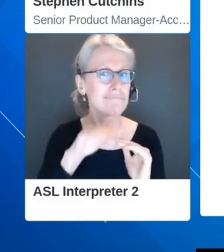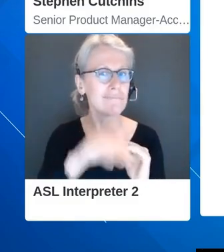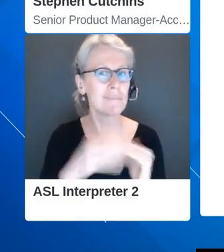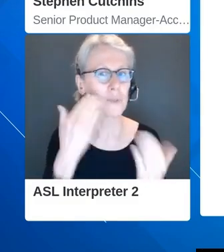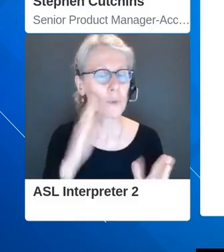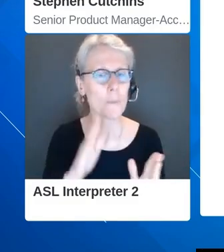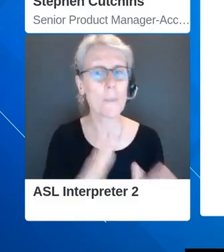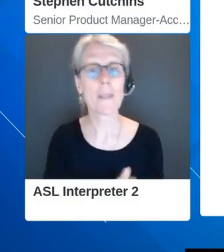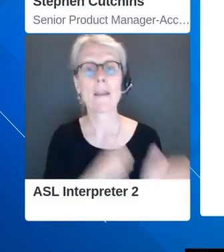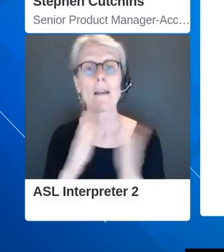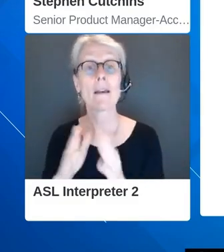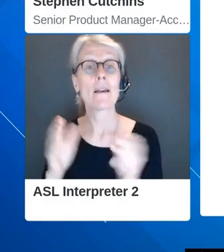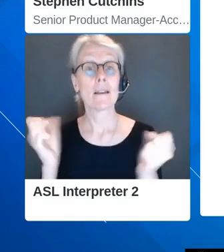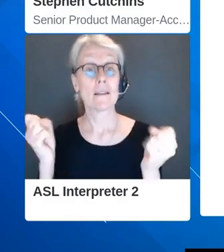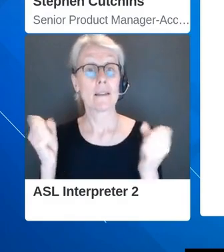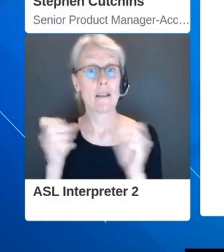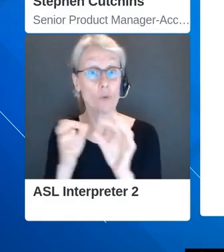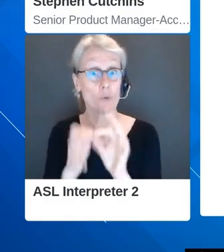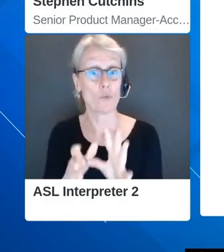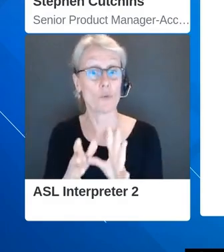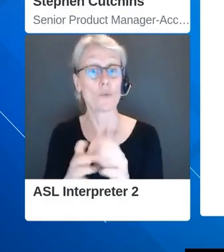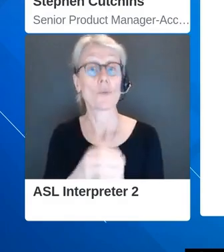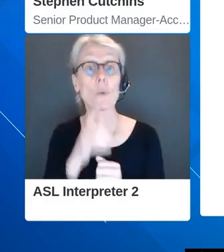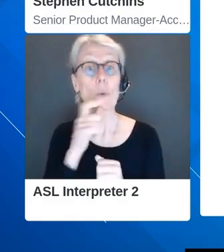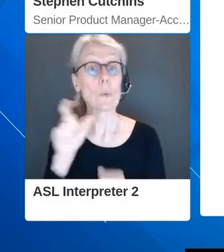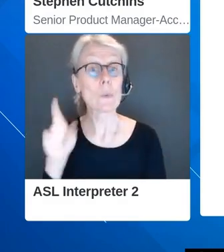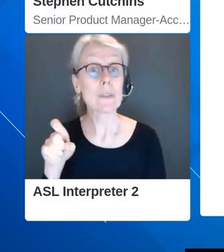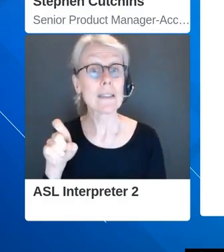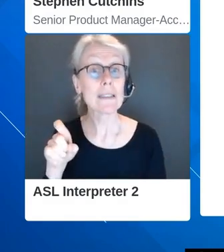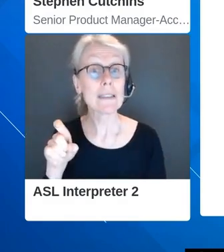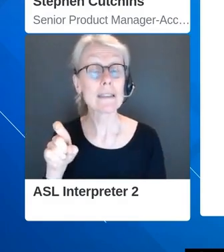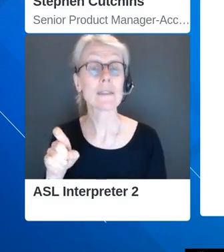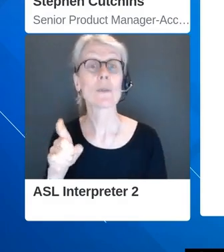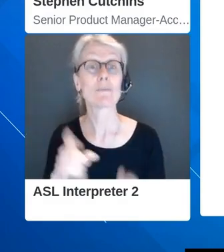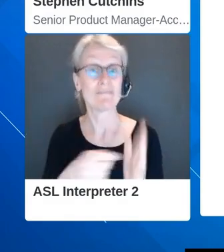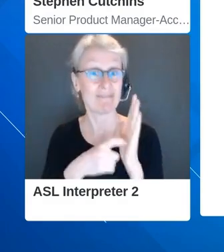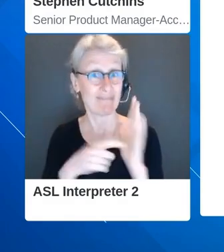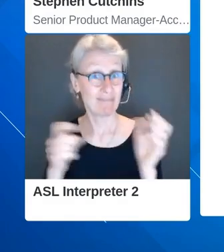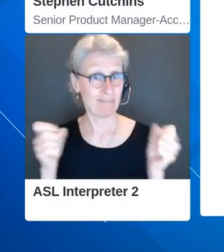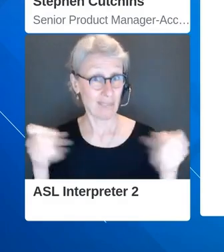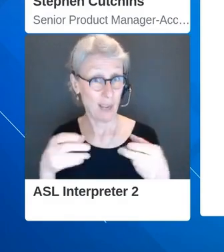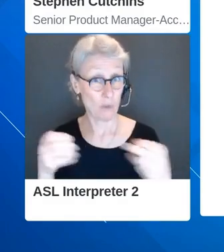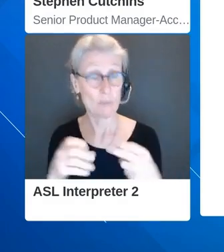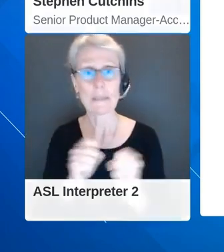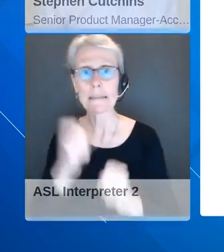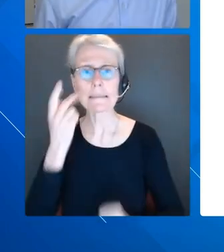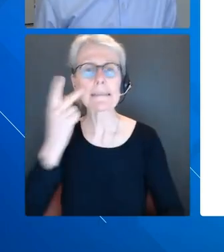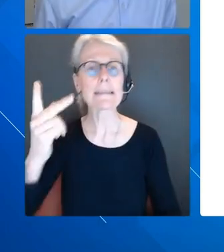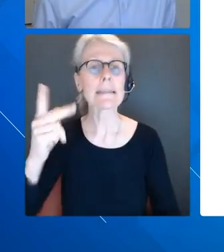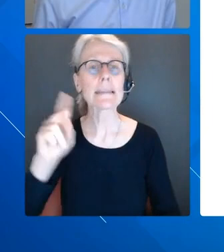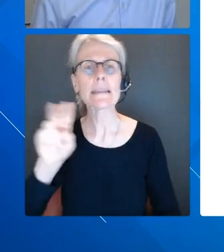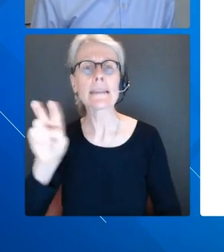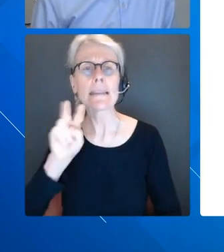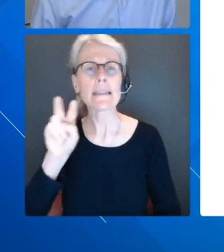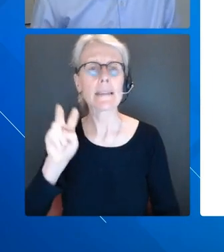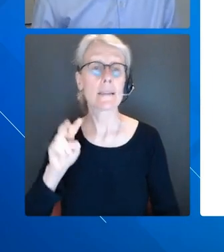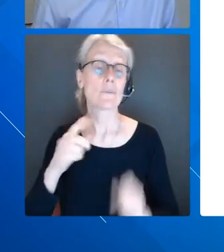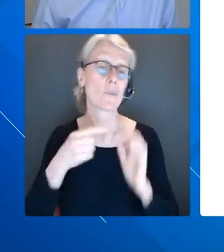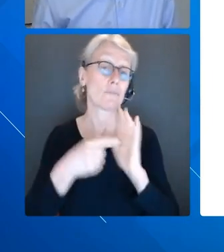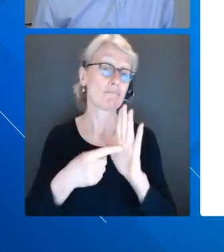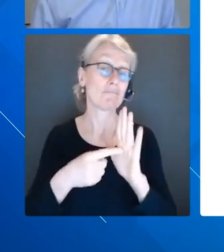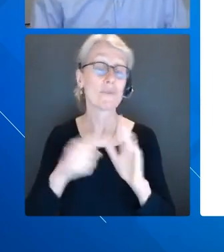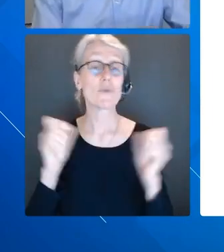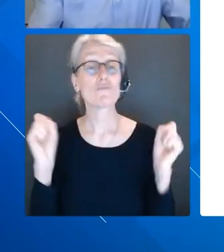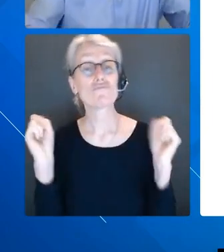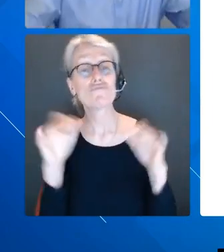sign language interpreter, and I'd also say the people who use captions, they need to see. So you'll see this if you go to accessibility related or